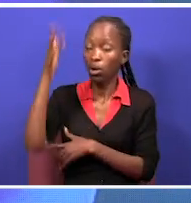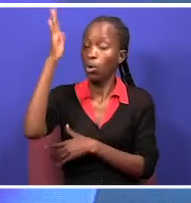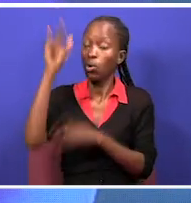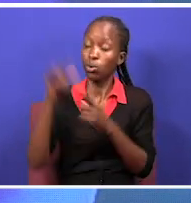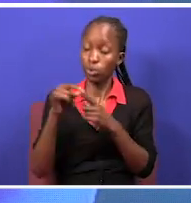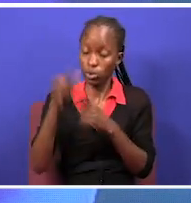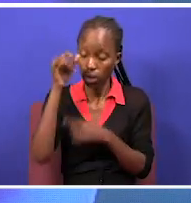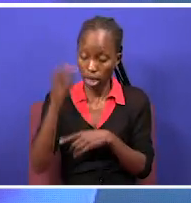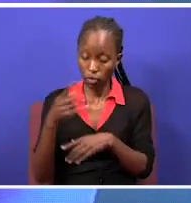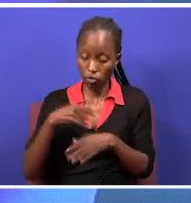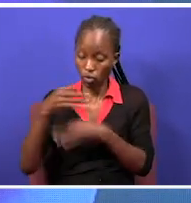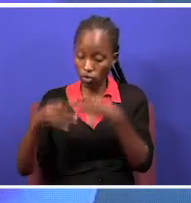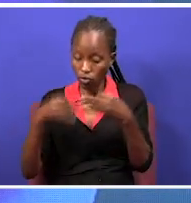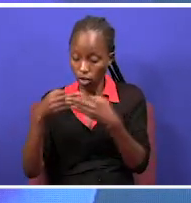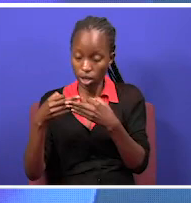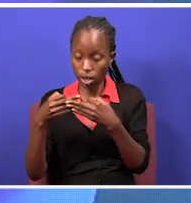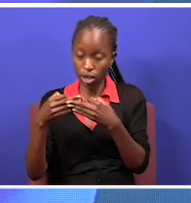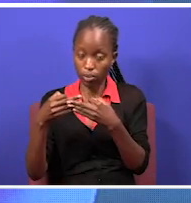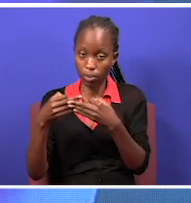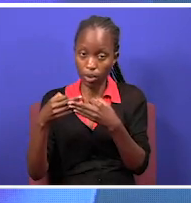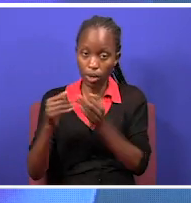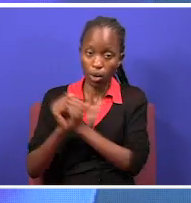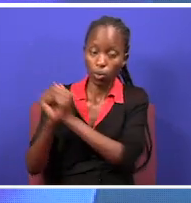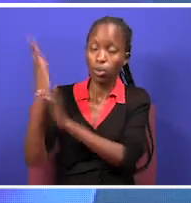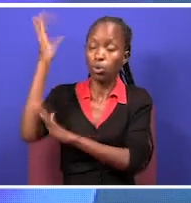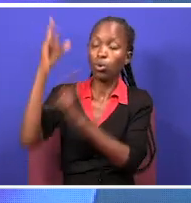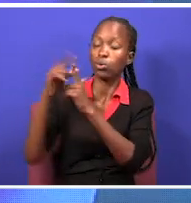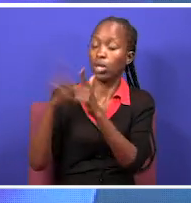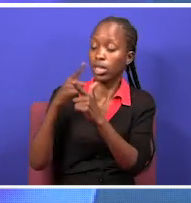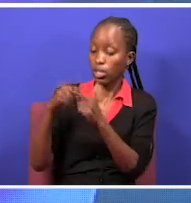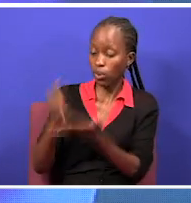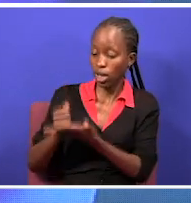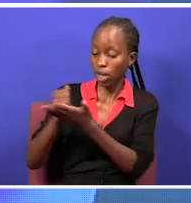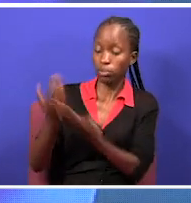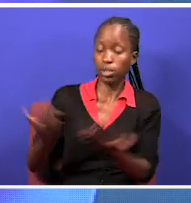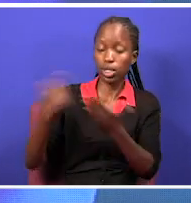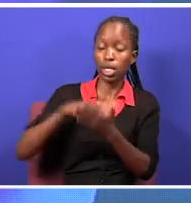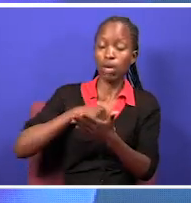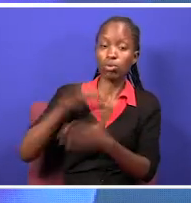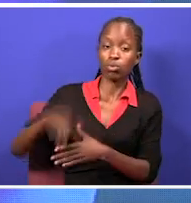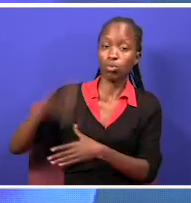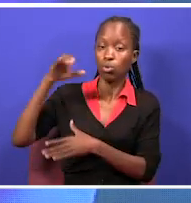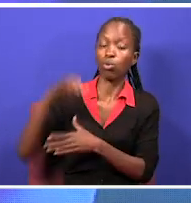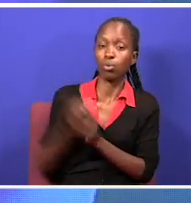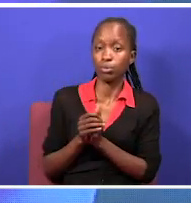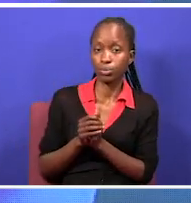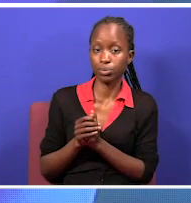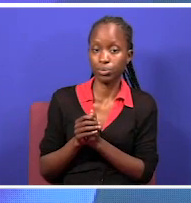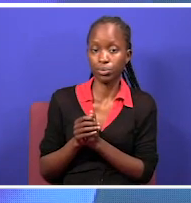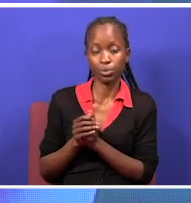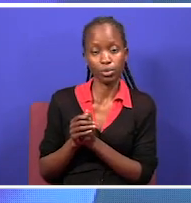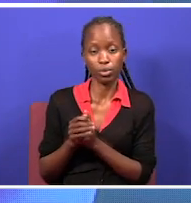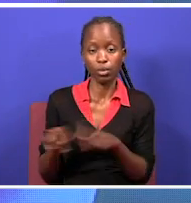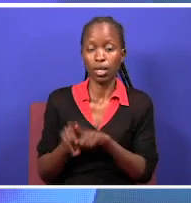we fellowship around the word of God, it will help them to grow and to be what God would have them to be, and to